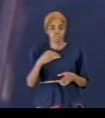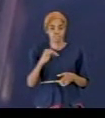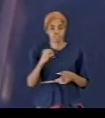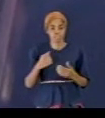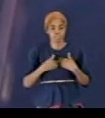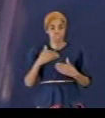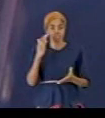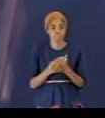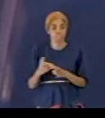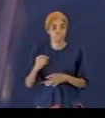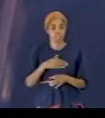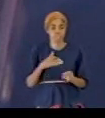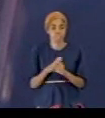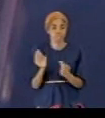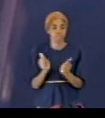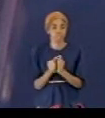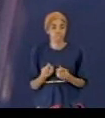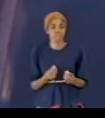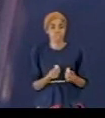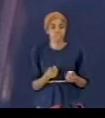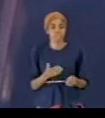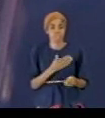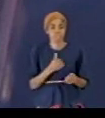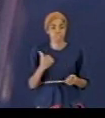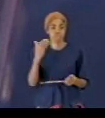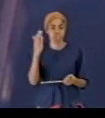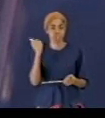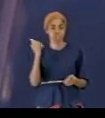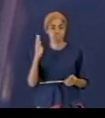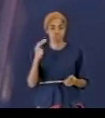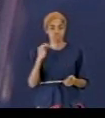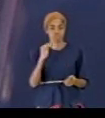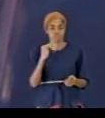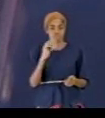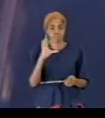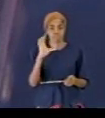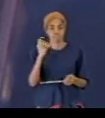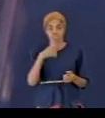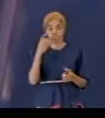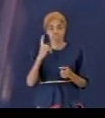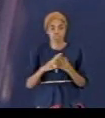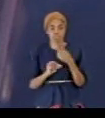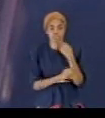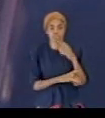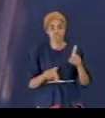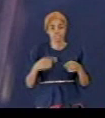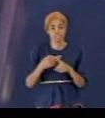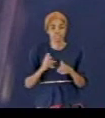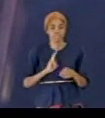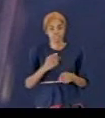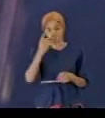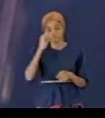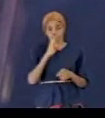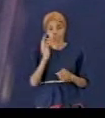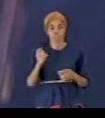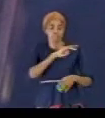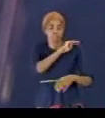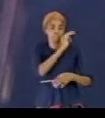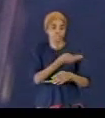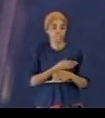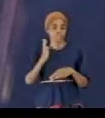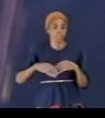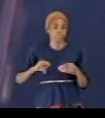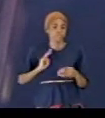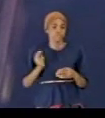unto Isaac, Go from us, for thou art much mightier than we. And Isaac departed